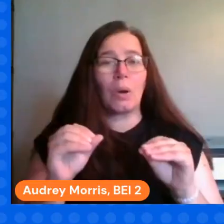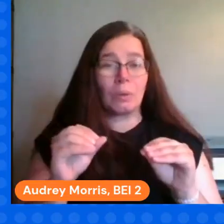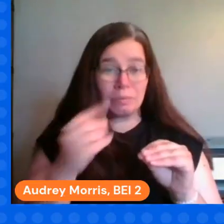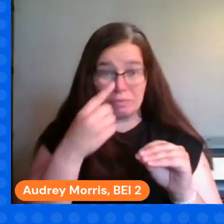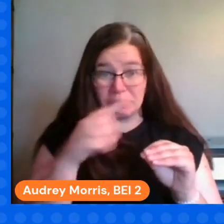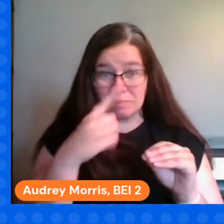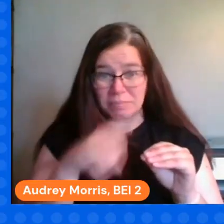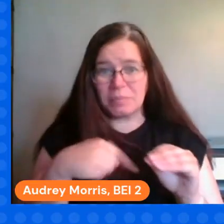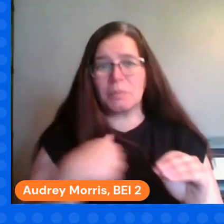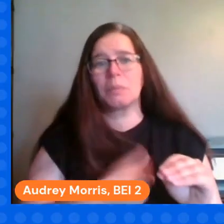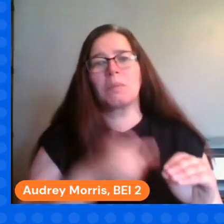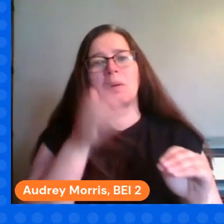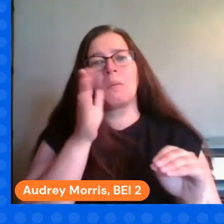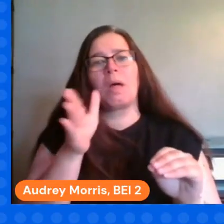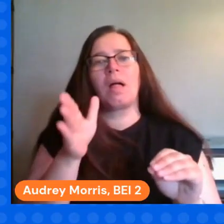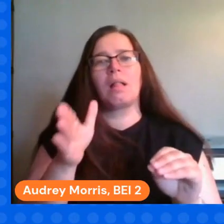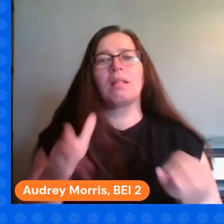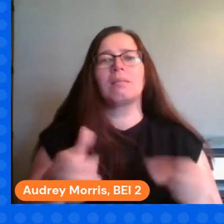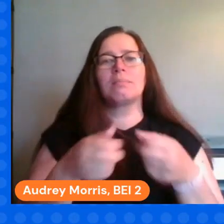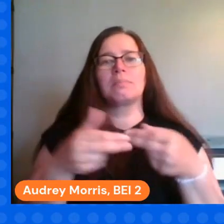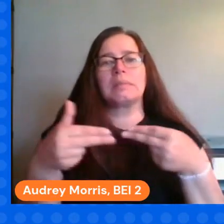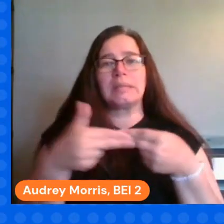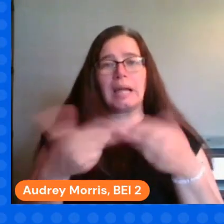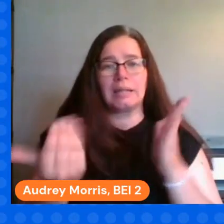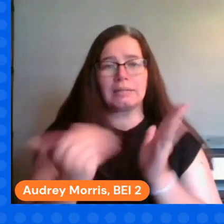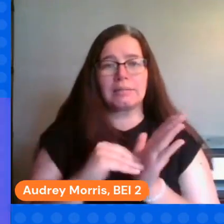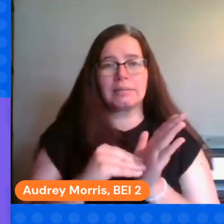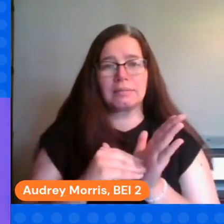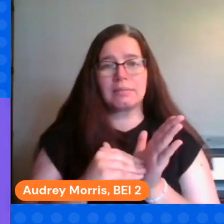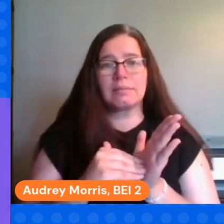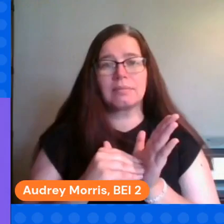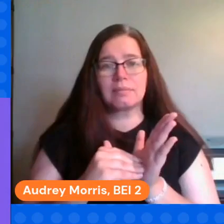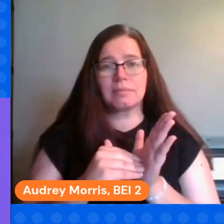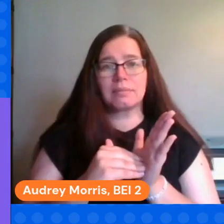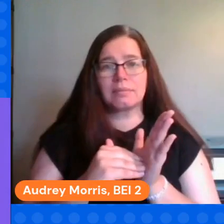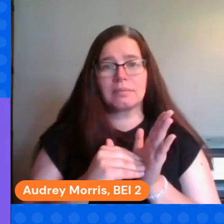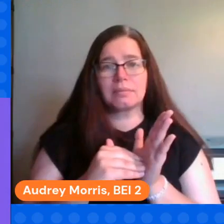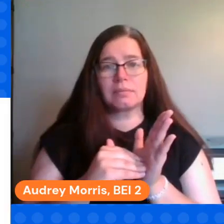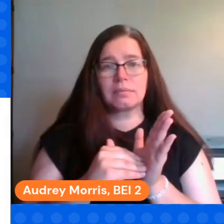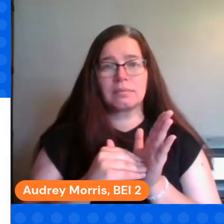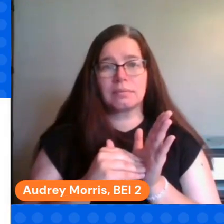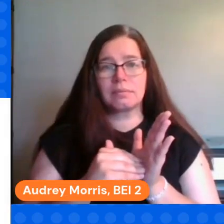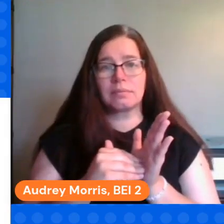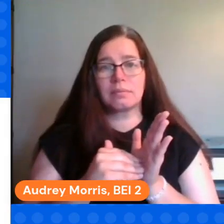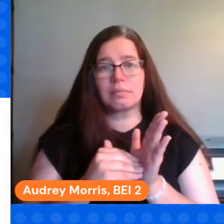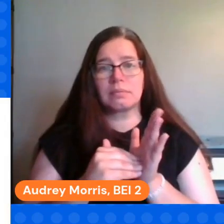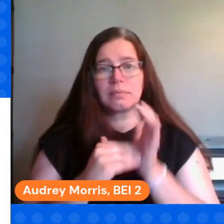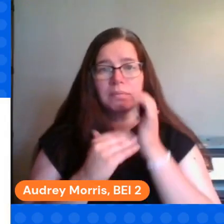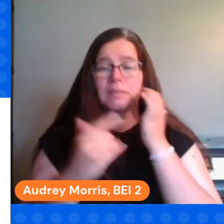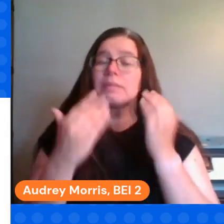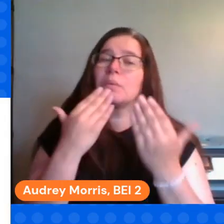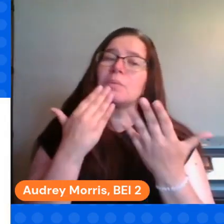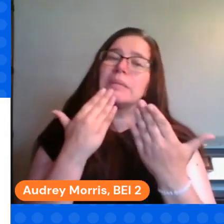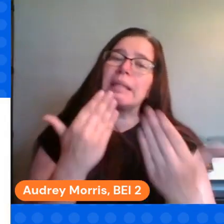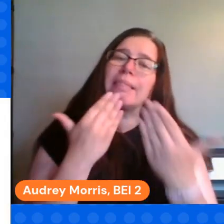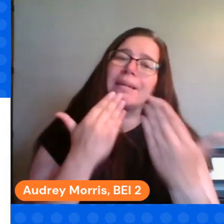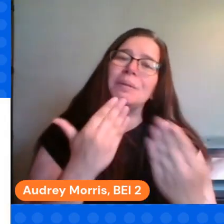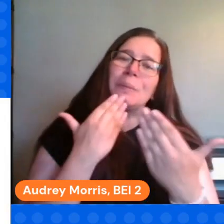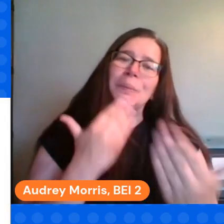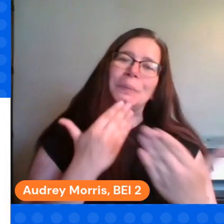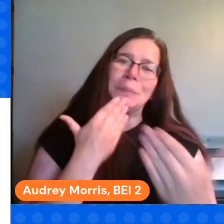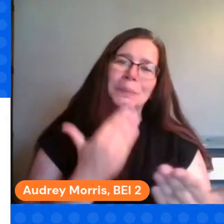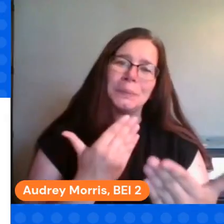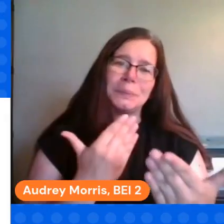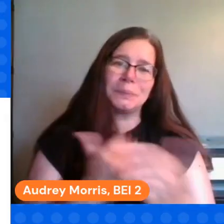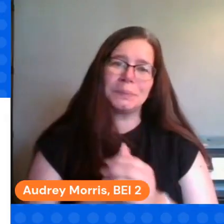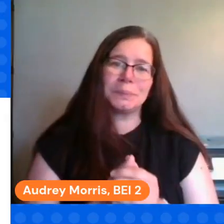the slides back on to say thank you. And Natalie, do